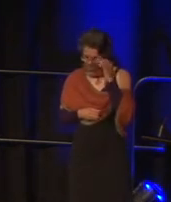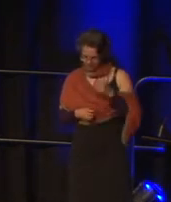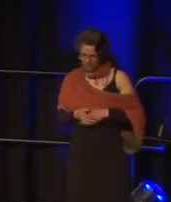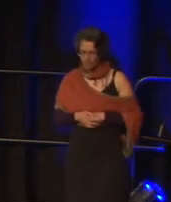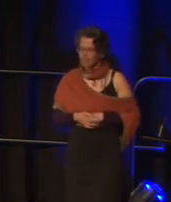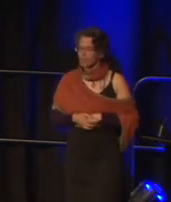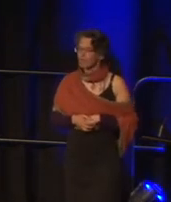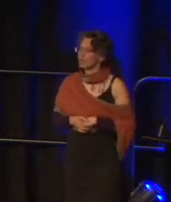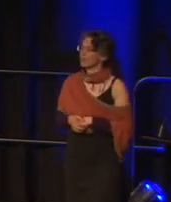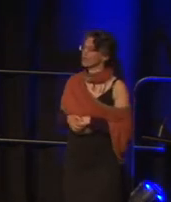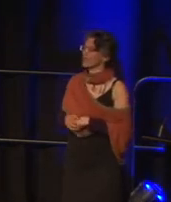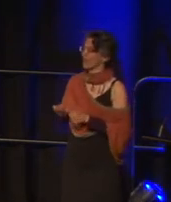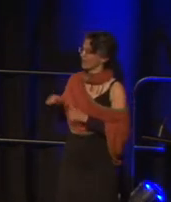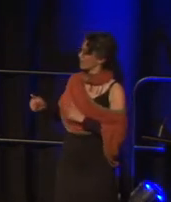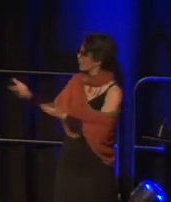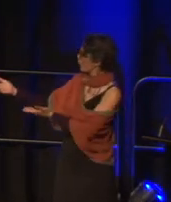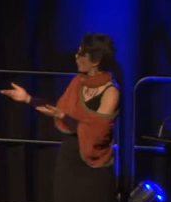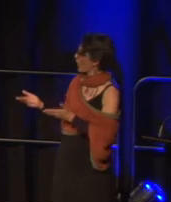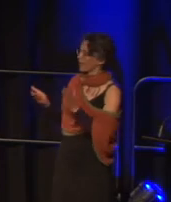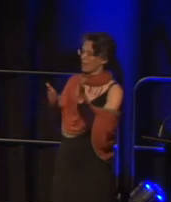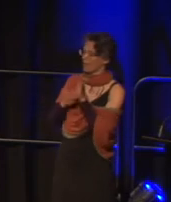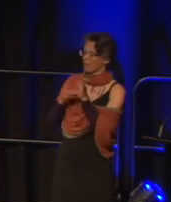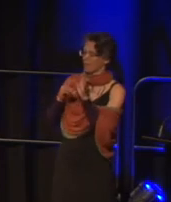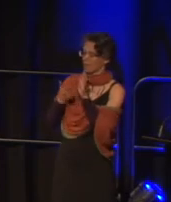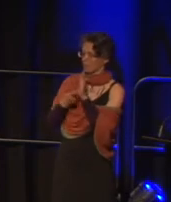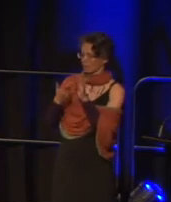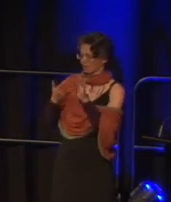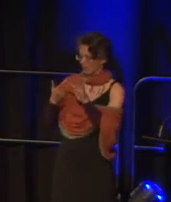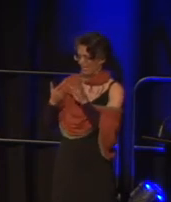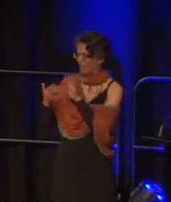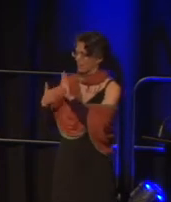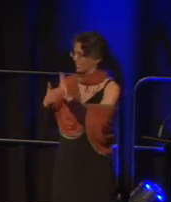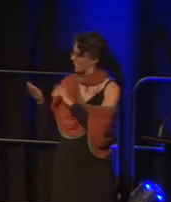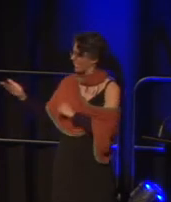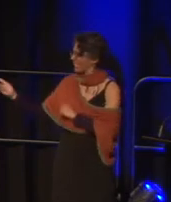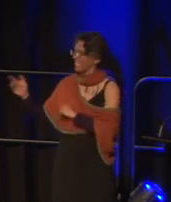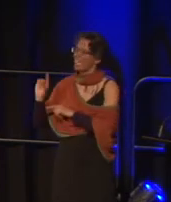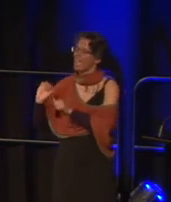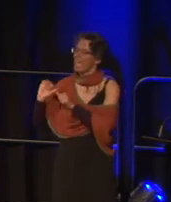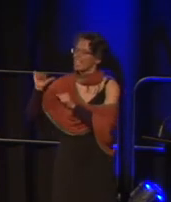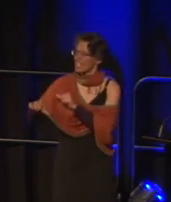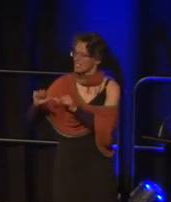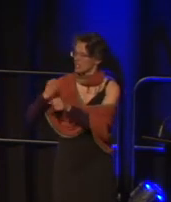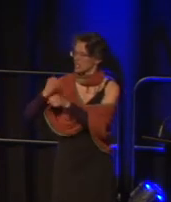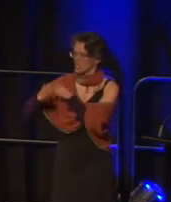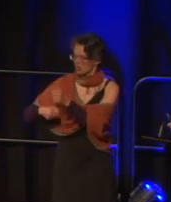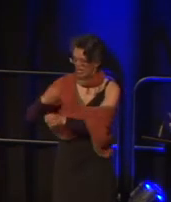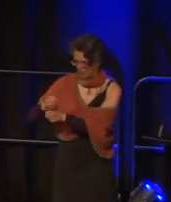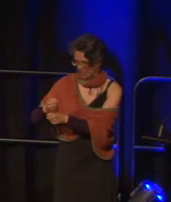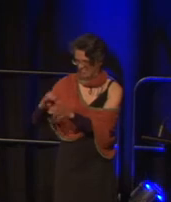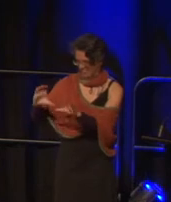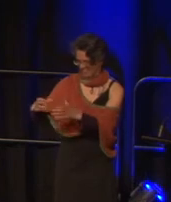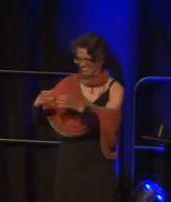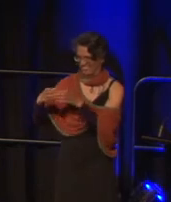And now we'd like to welcome to the stage Marie Minhinnock, the next generation candidate. Come on up, Marie. I think it might be Mari. Is it